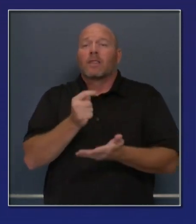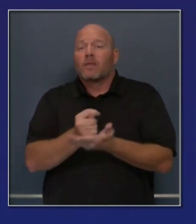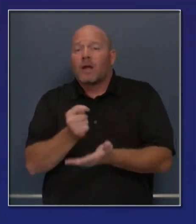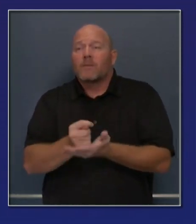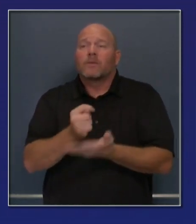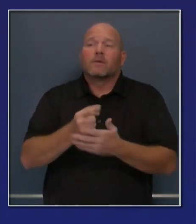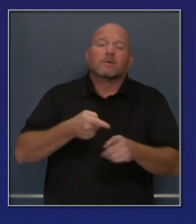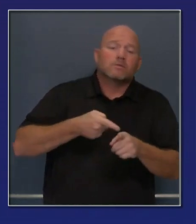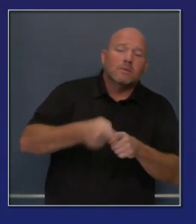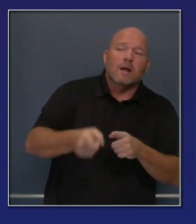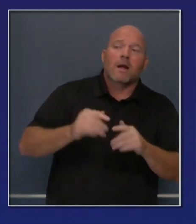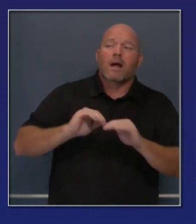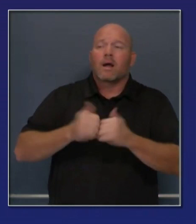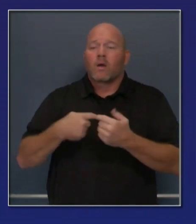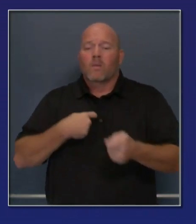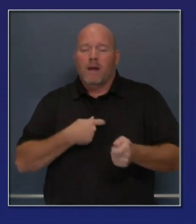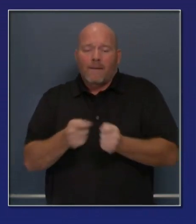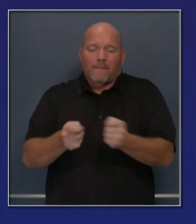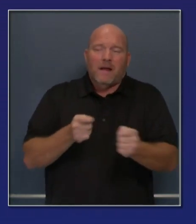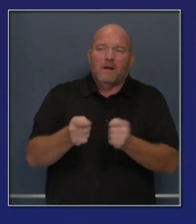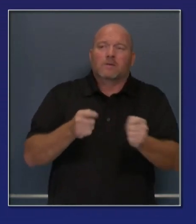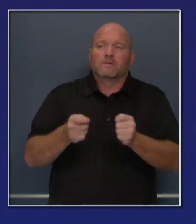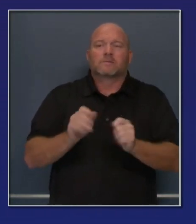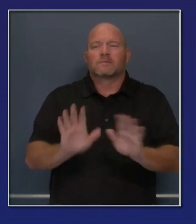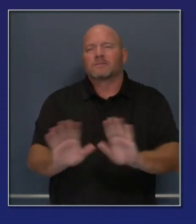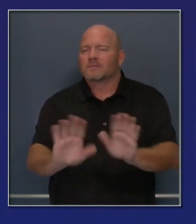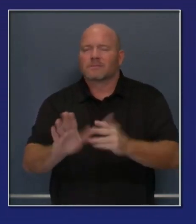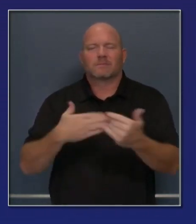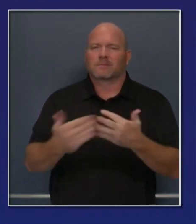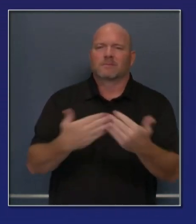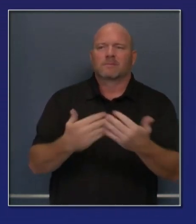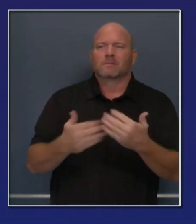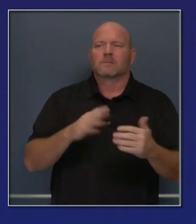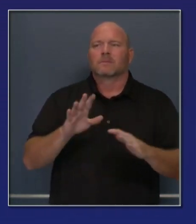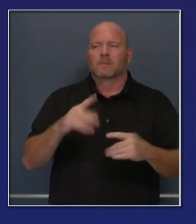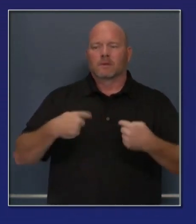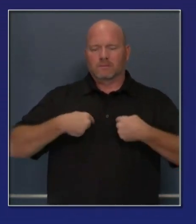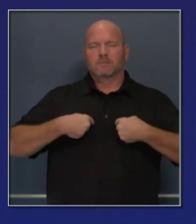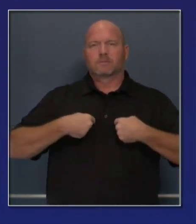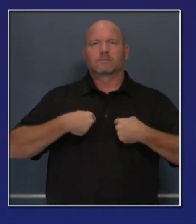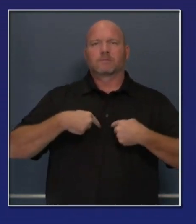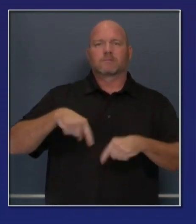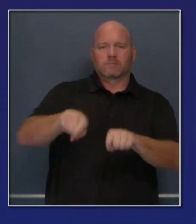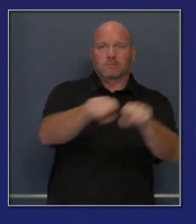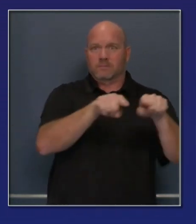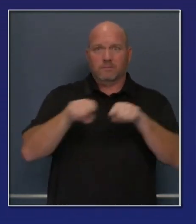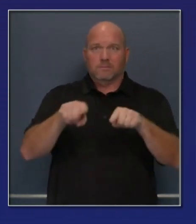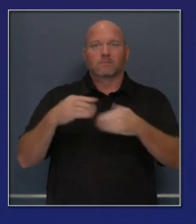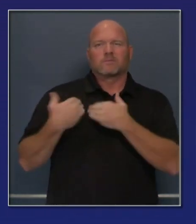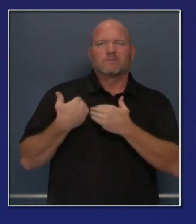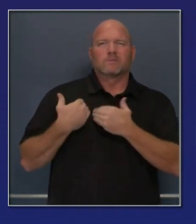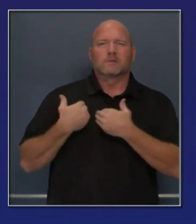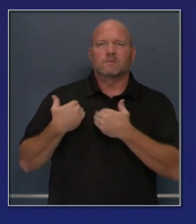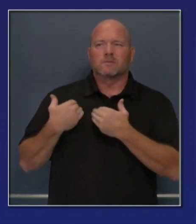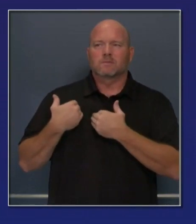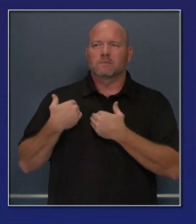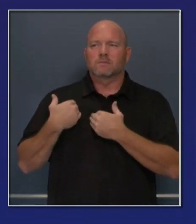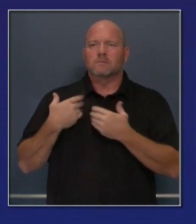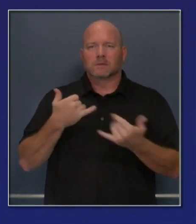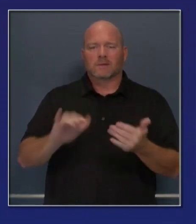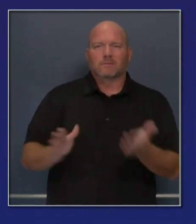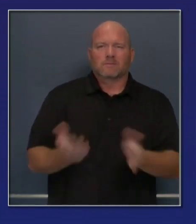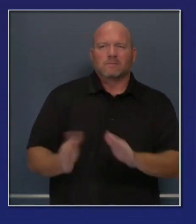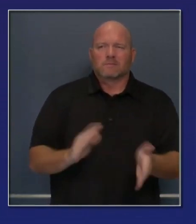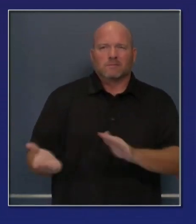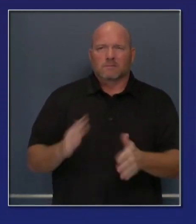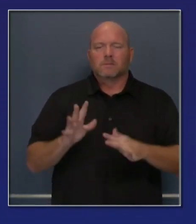we've managed the disease, again, people are still losing their lives. What you can do, as always, is practice that physical distancing, that